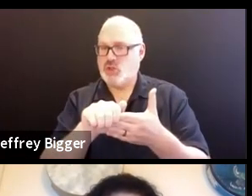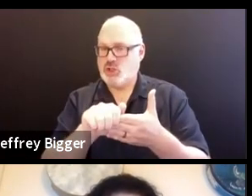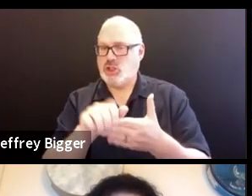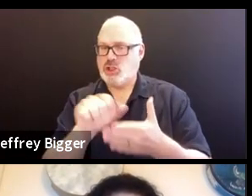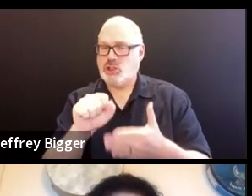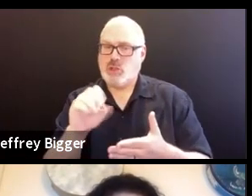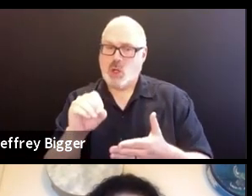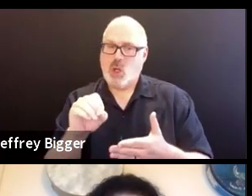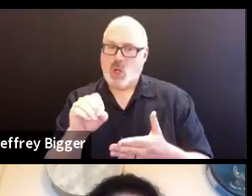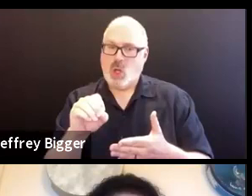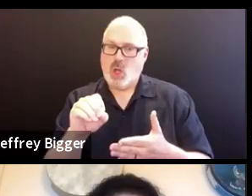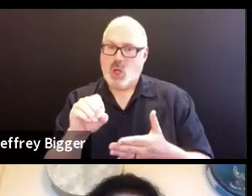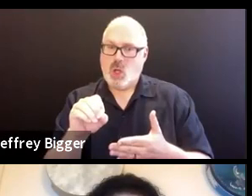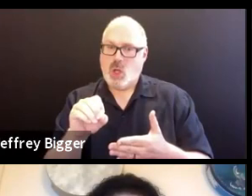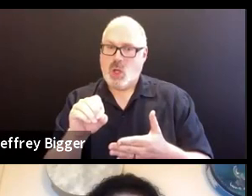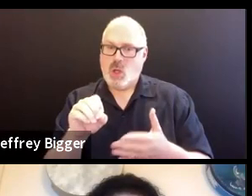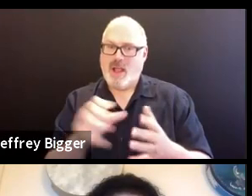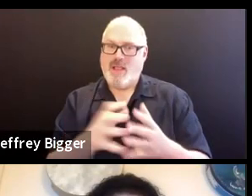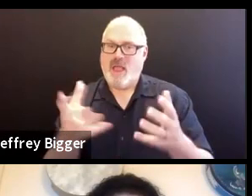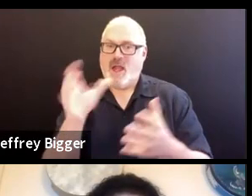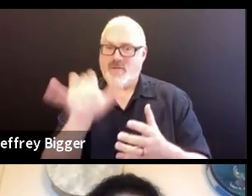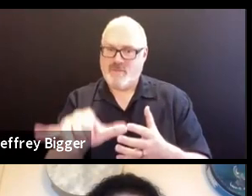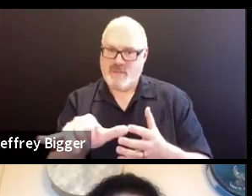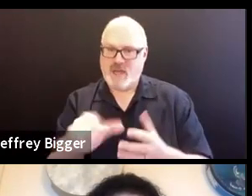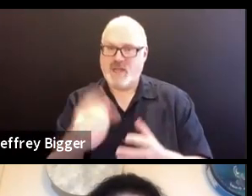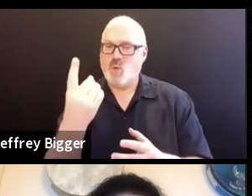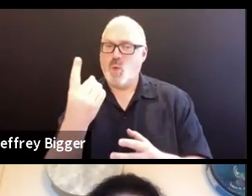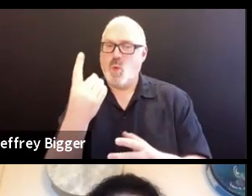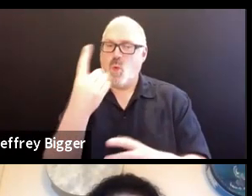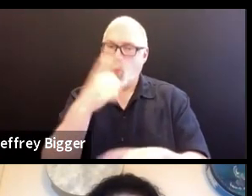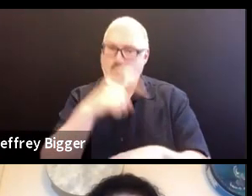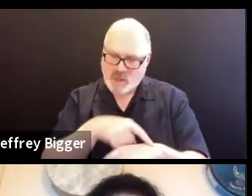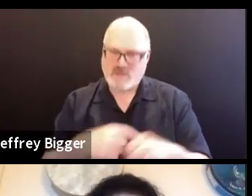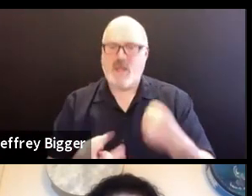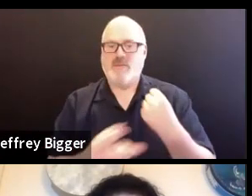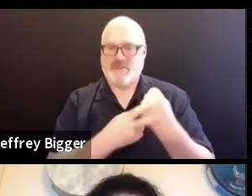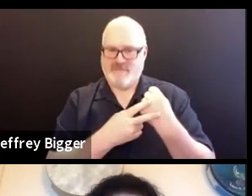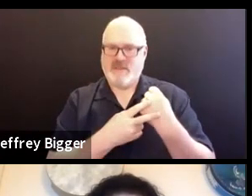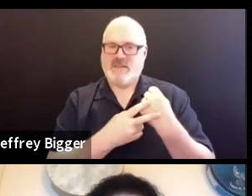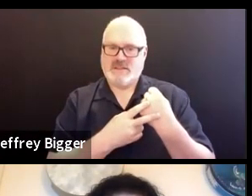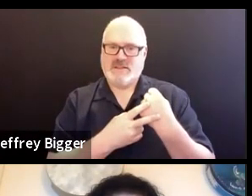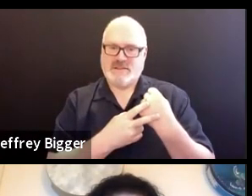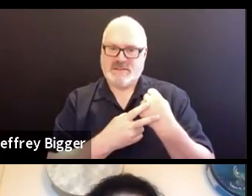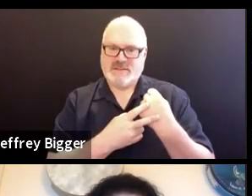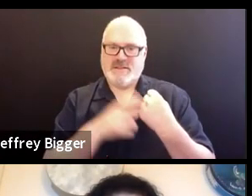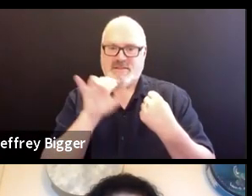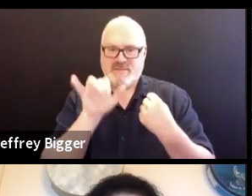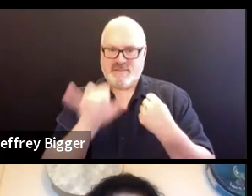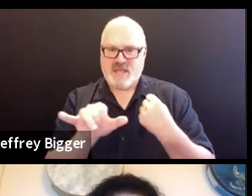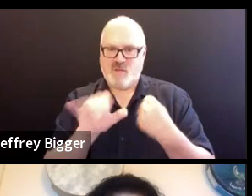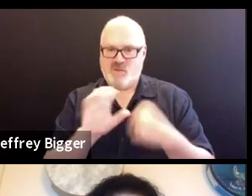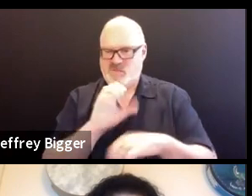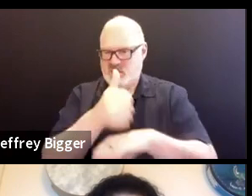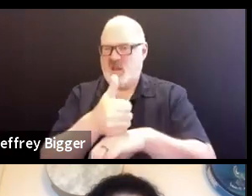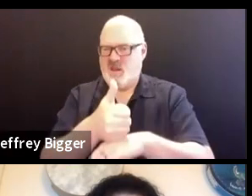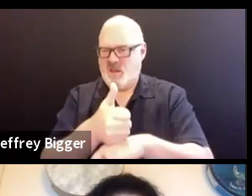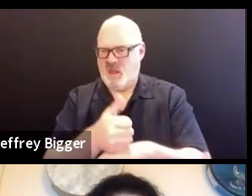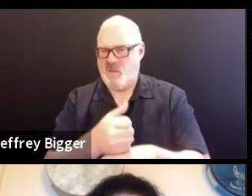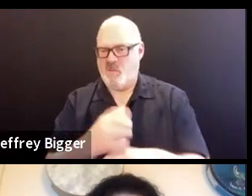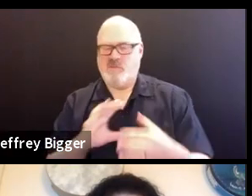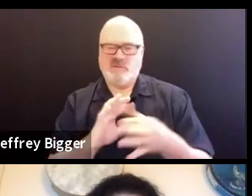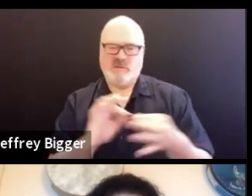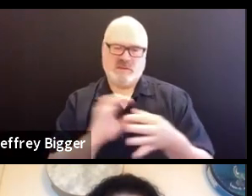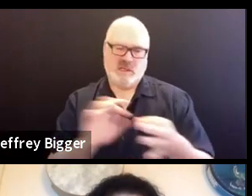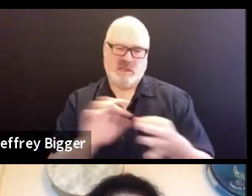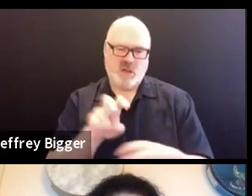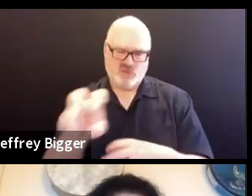So much of this is kind of one-time savings that have been employed. We've talked a little bit about travel